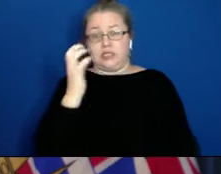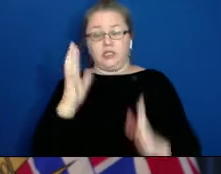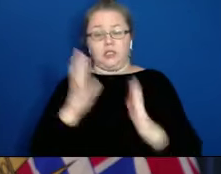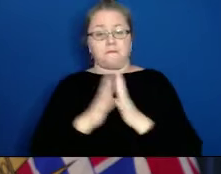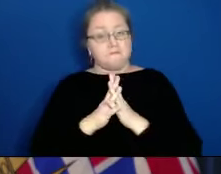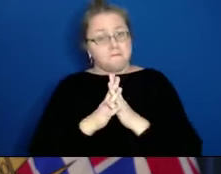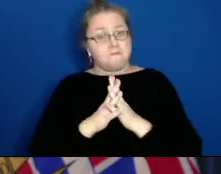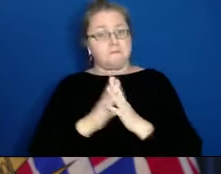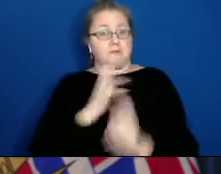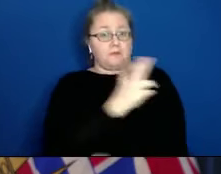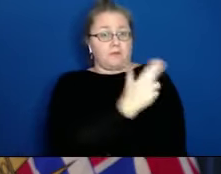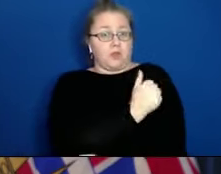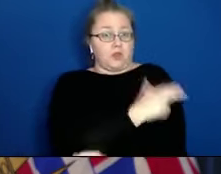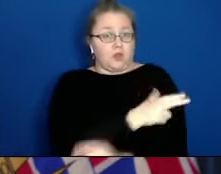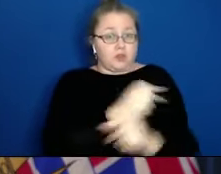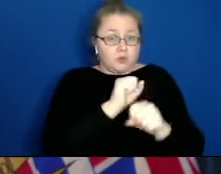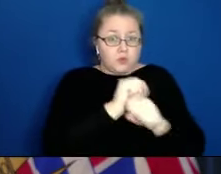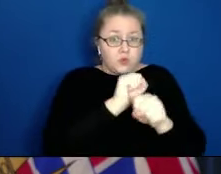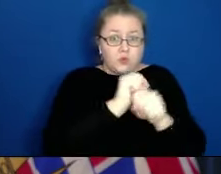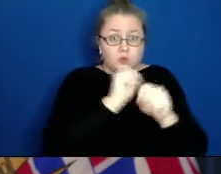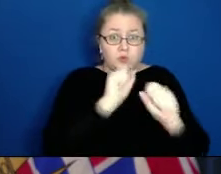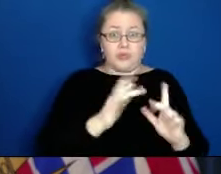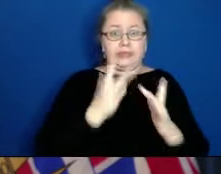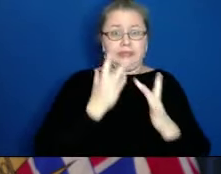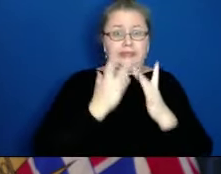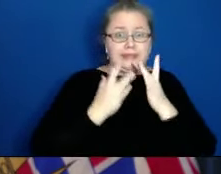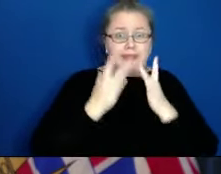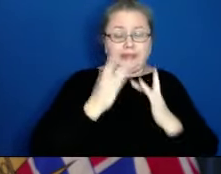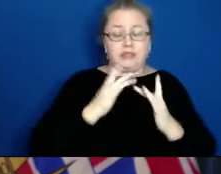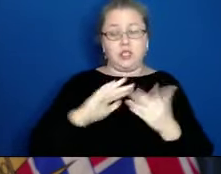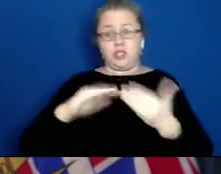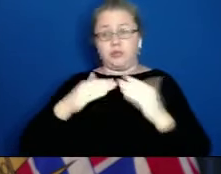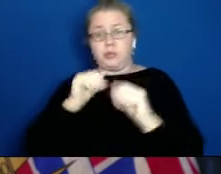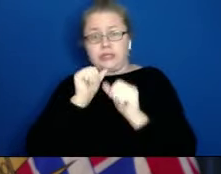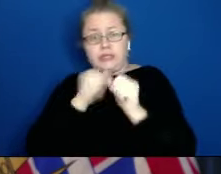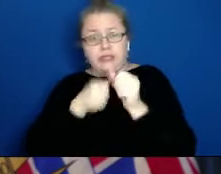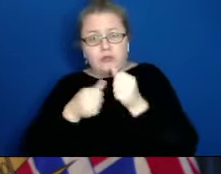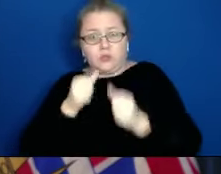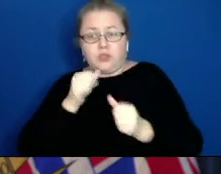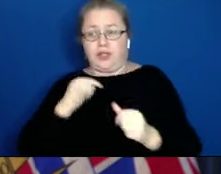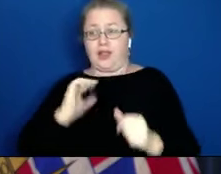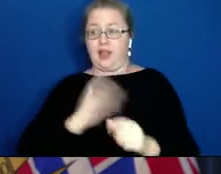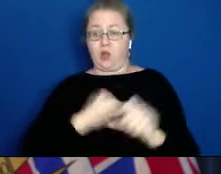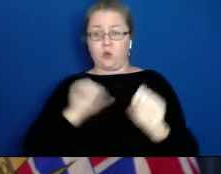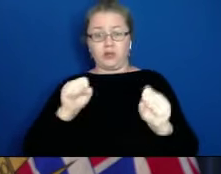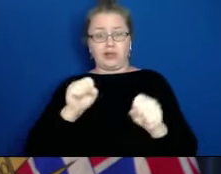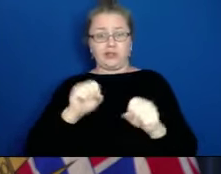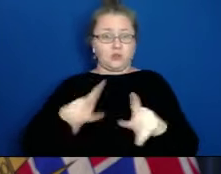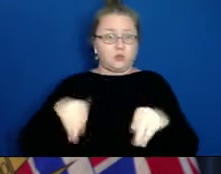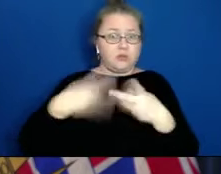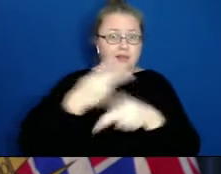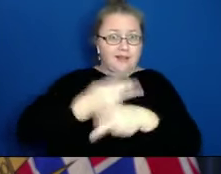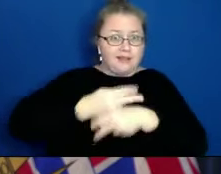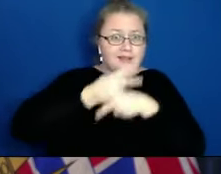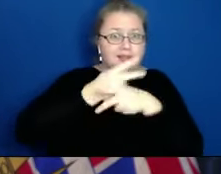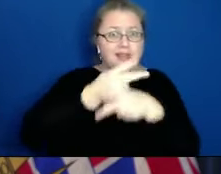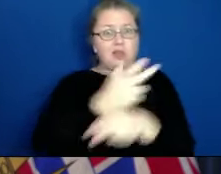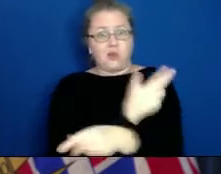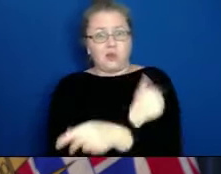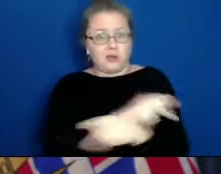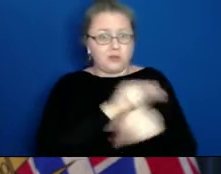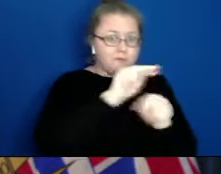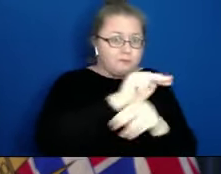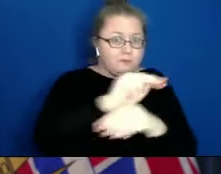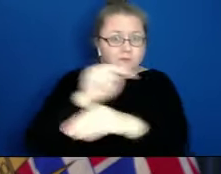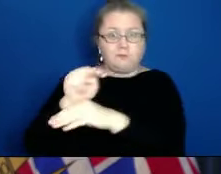ICU capacity is getting stretched. Our communities are suffering. We also know that as more people are